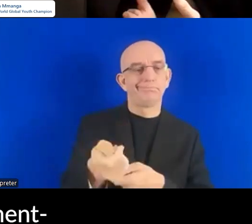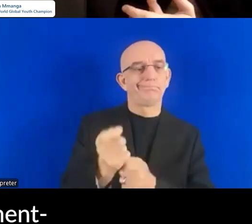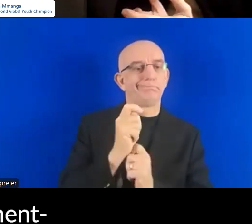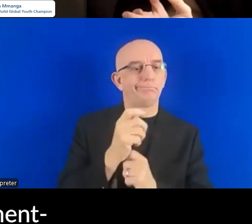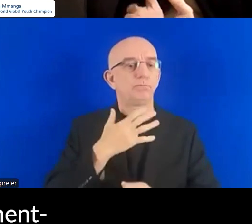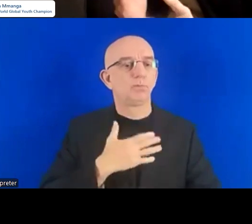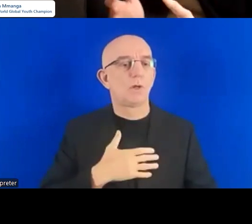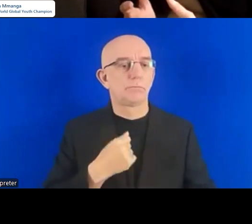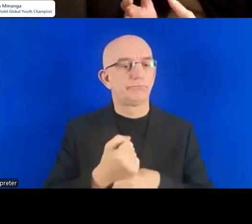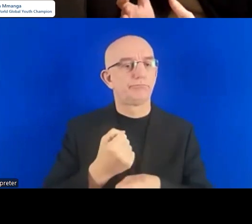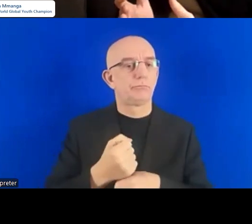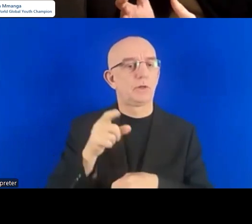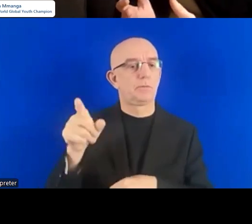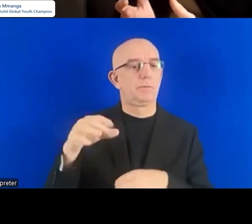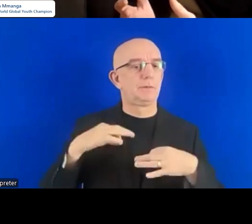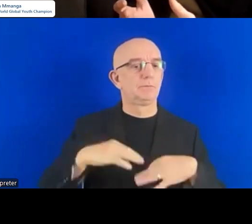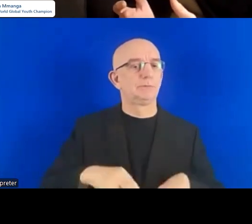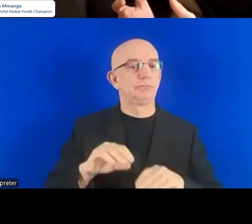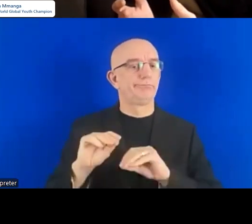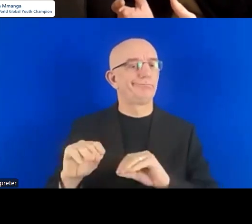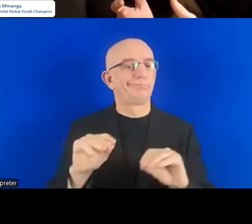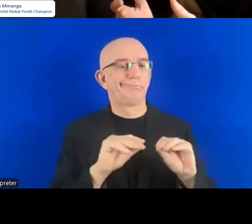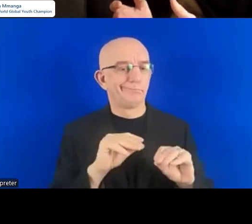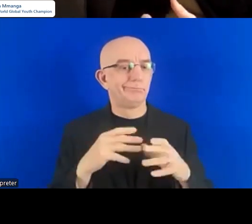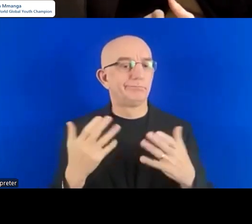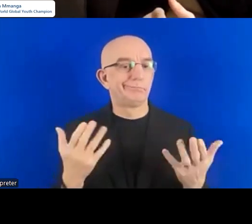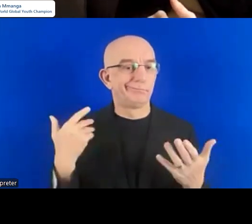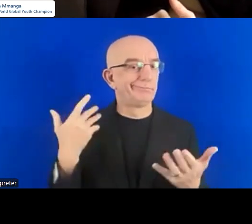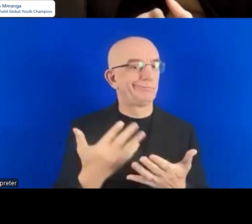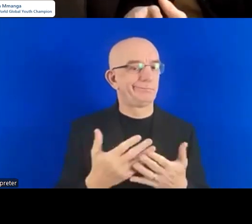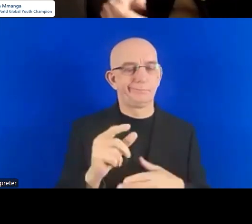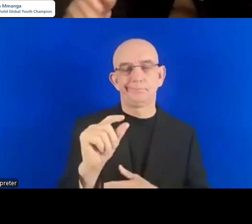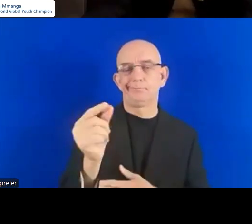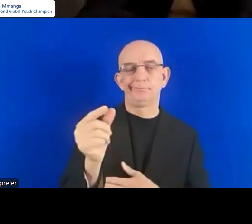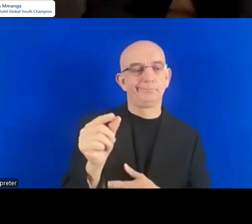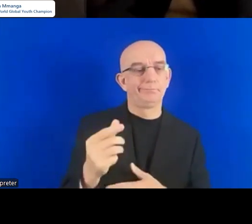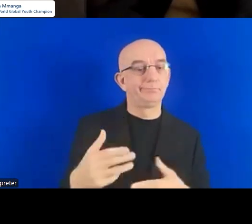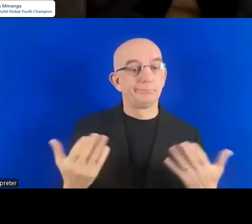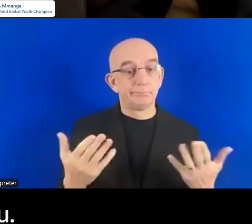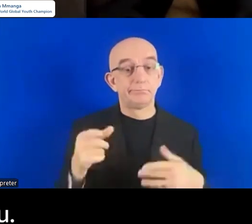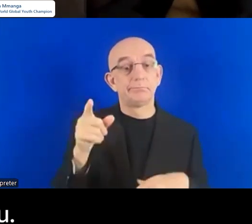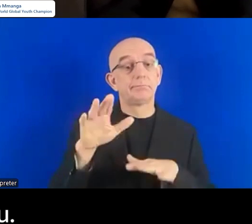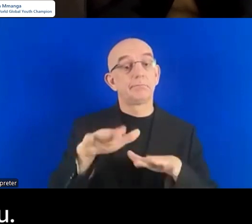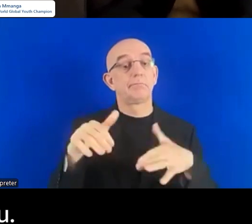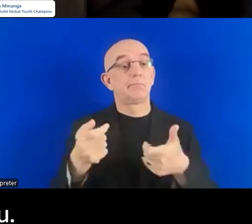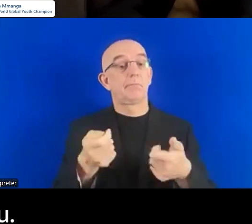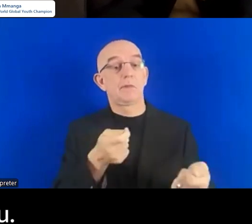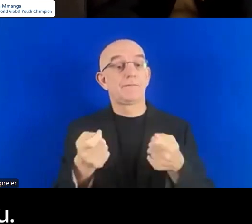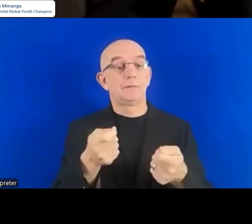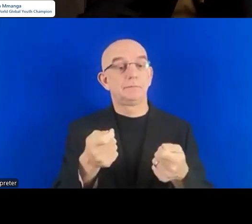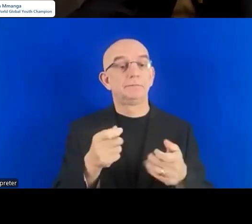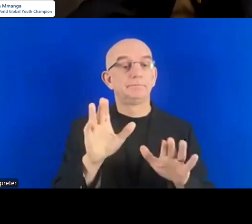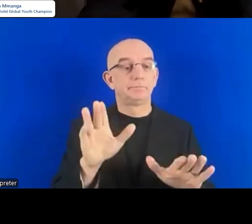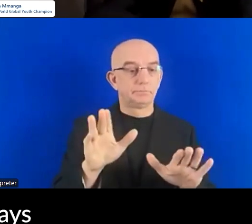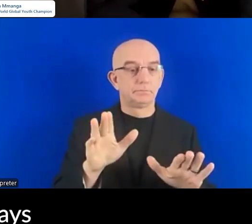government, as the one of the governments. Pardon? Oh, I just said that's great. Sorry, I didn't mean to interrupt you.